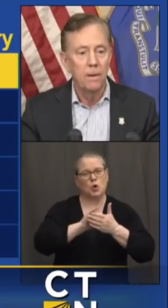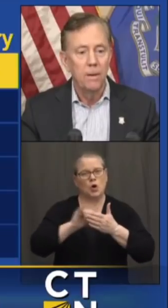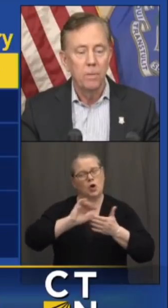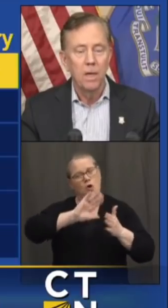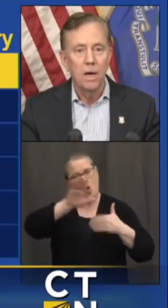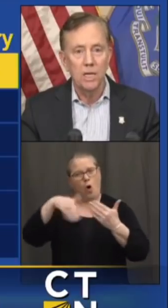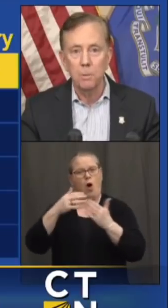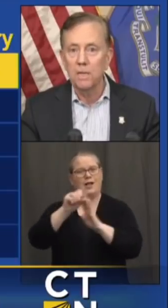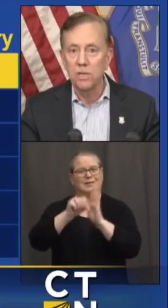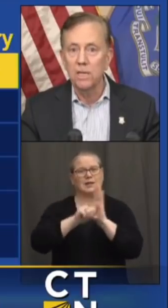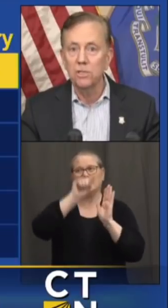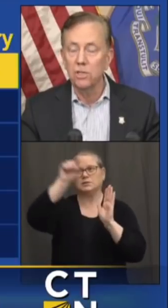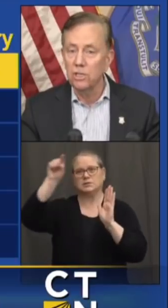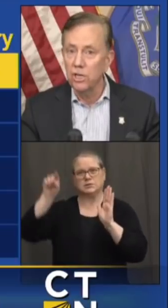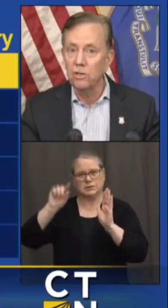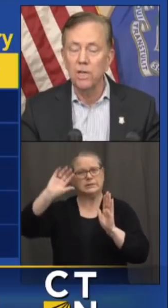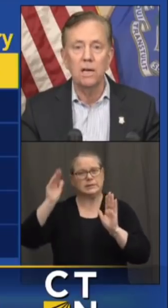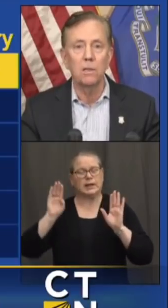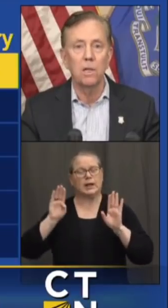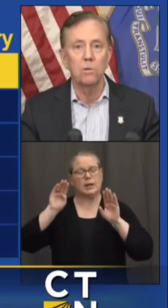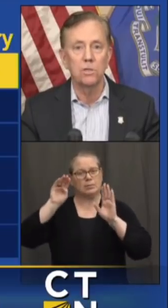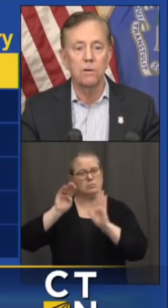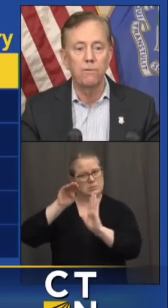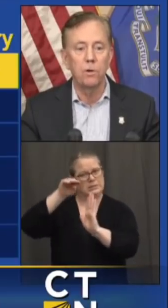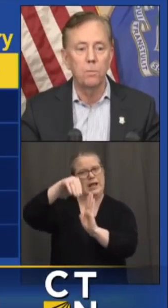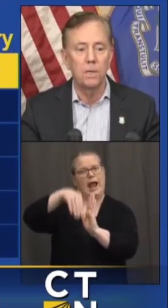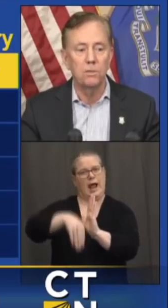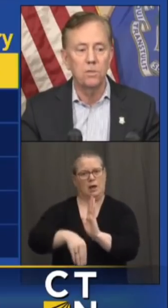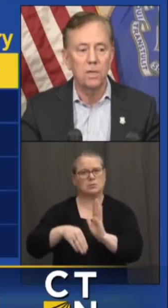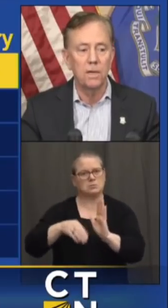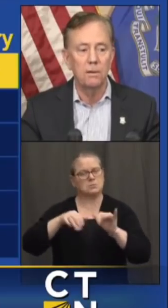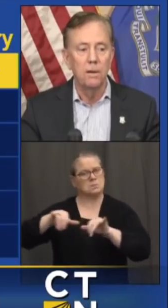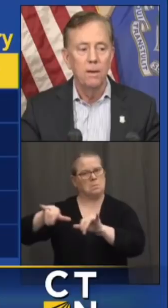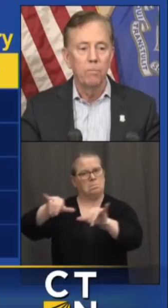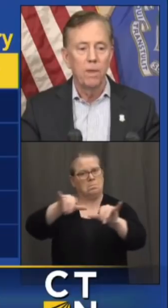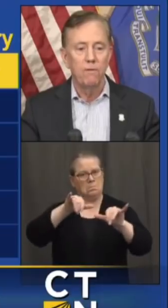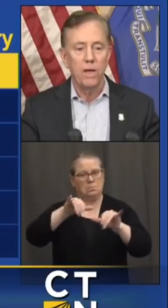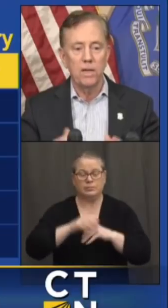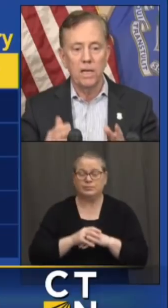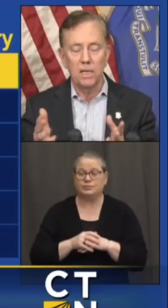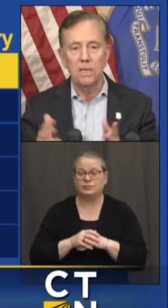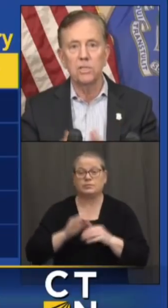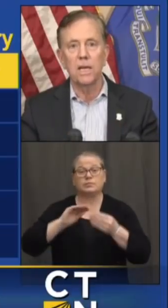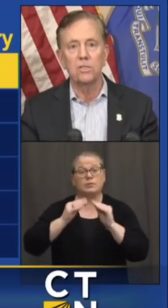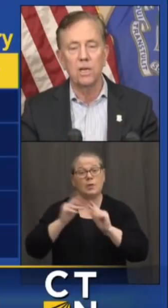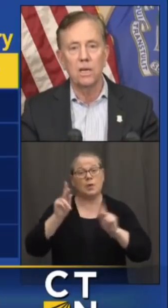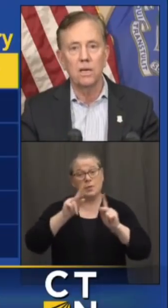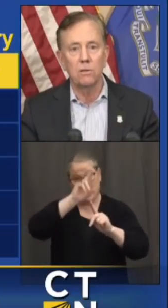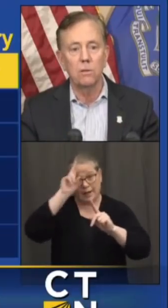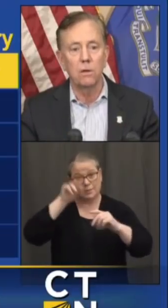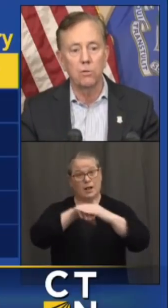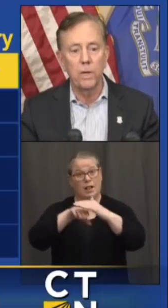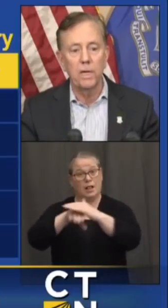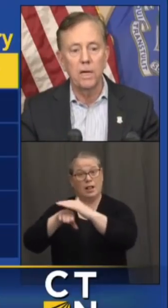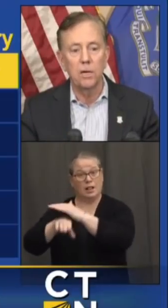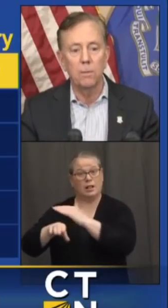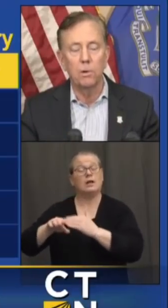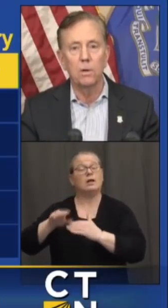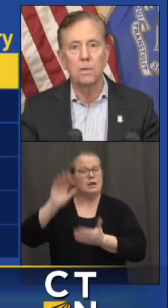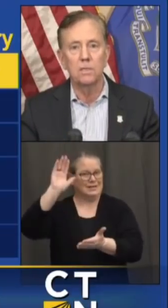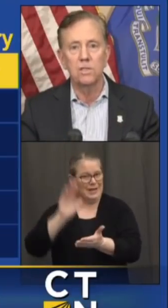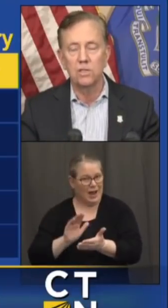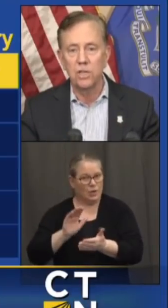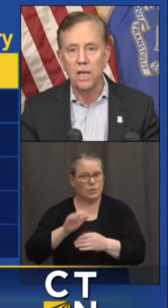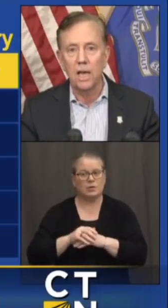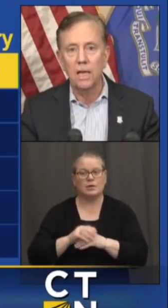that. Hospitalizations continue down, lowest in a few months, and fatalities, that's a 3-day